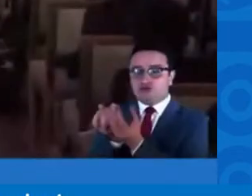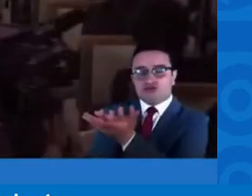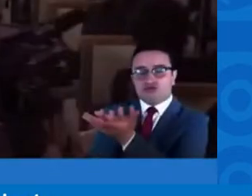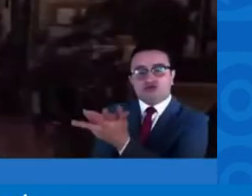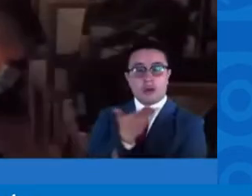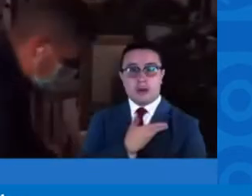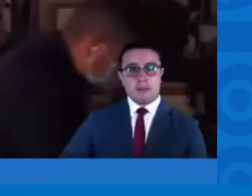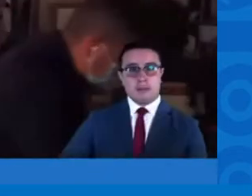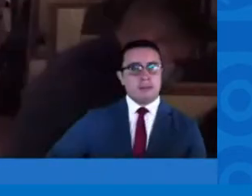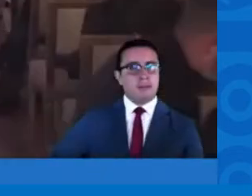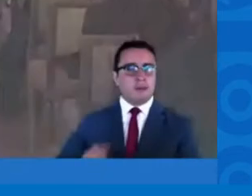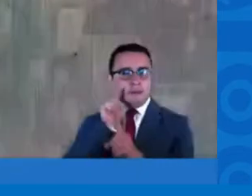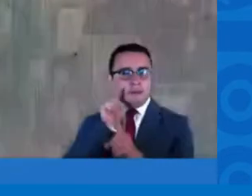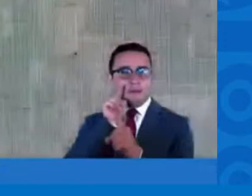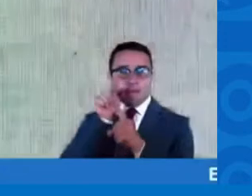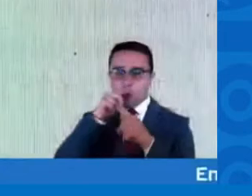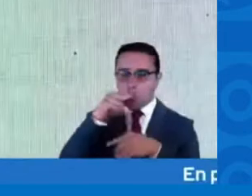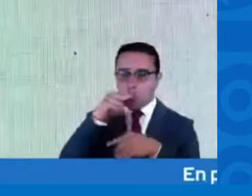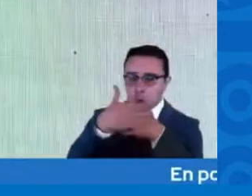of the